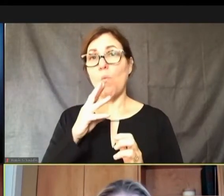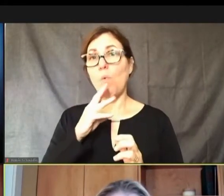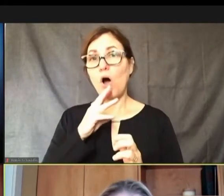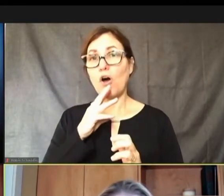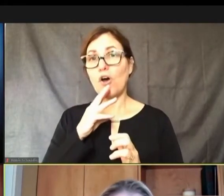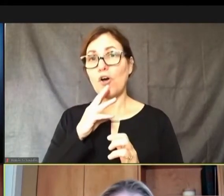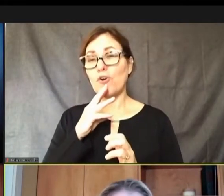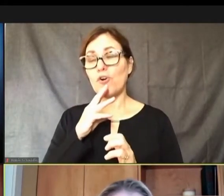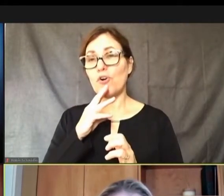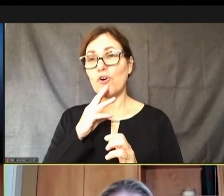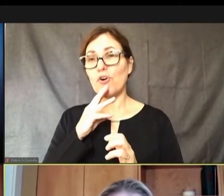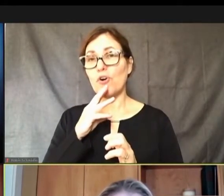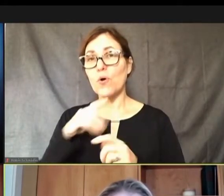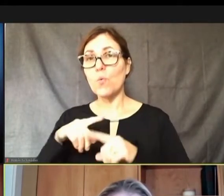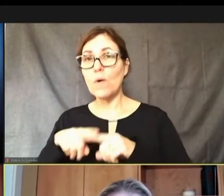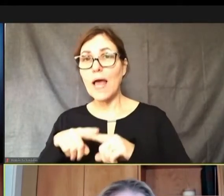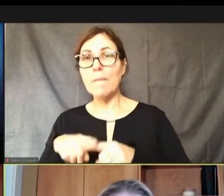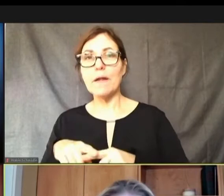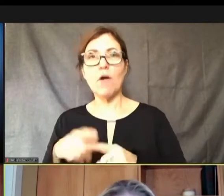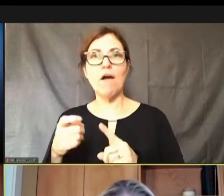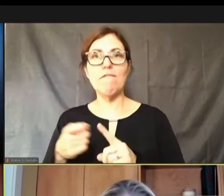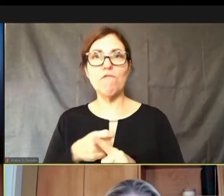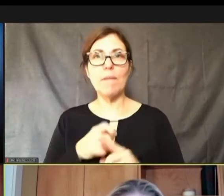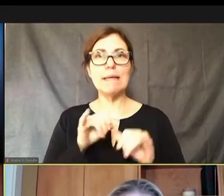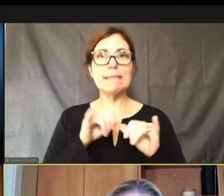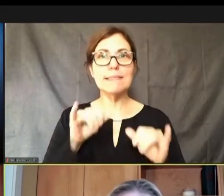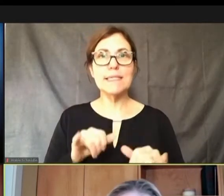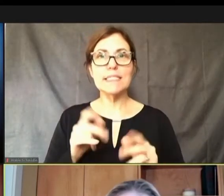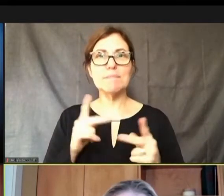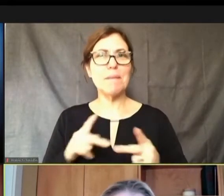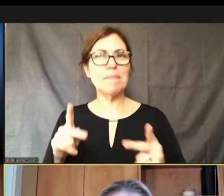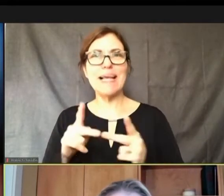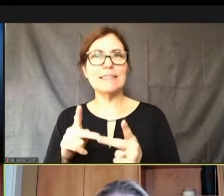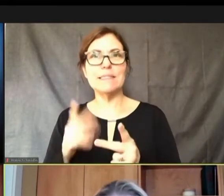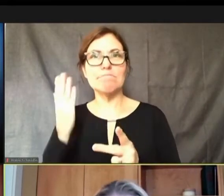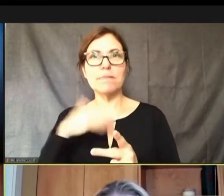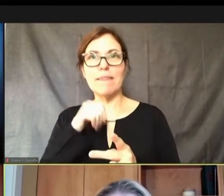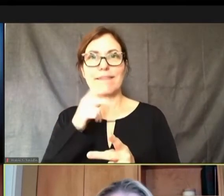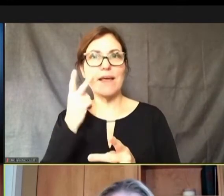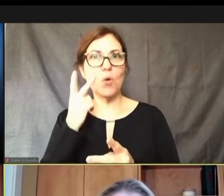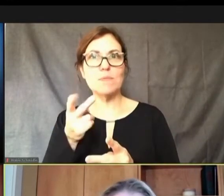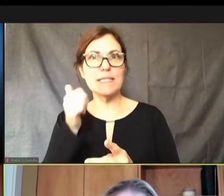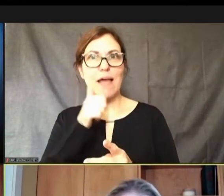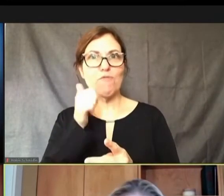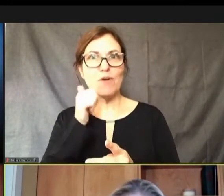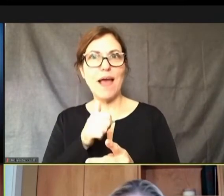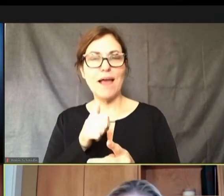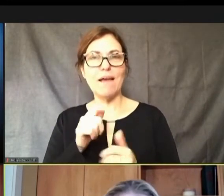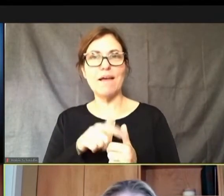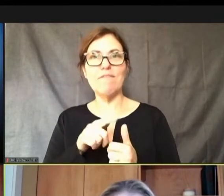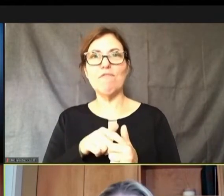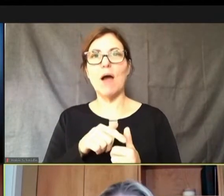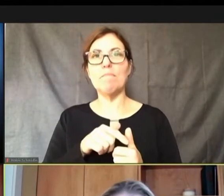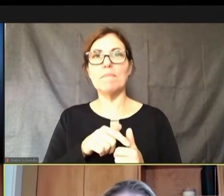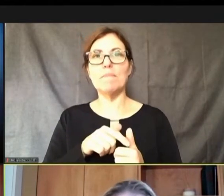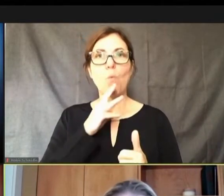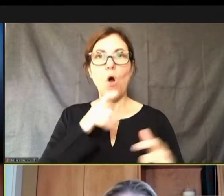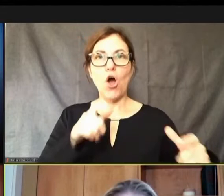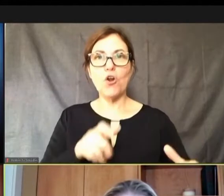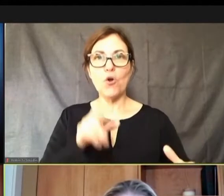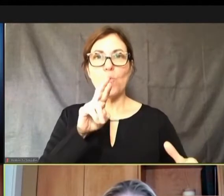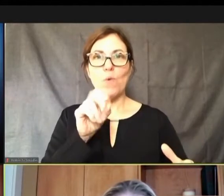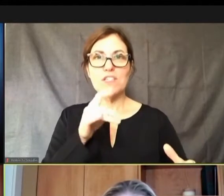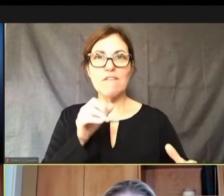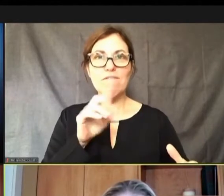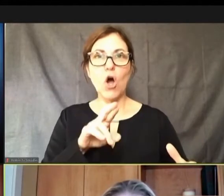from systems and places that they just don't see every day, from, you know, reservoirs, from treatment plants, from, you know, every